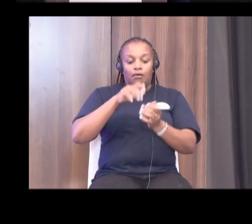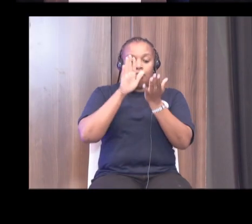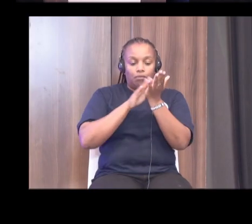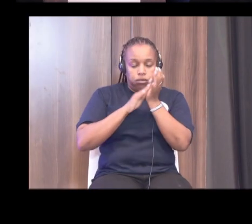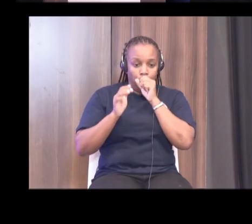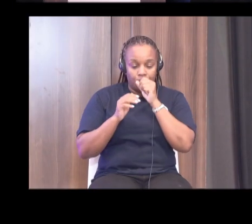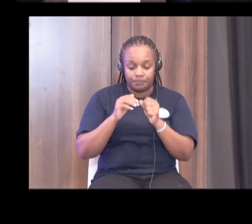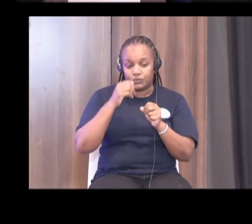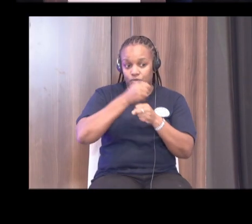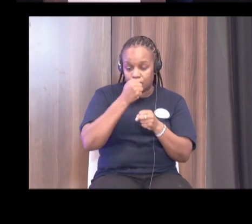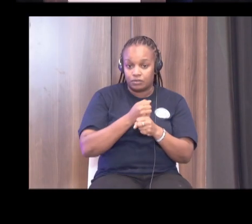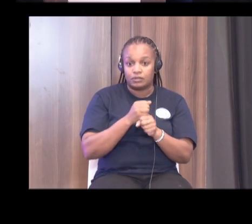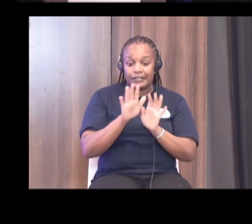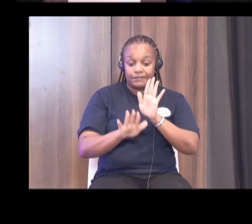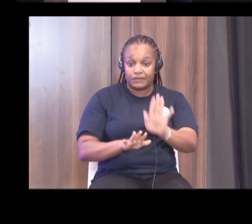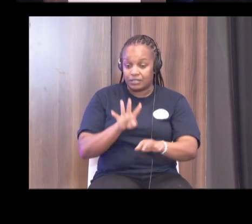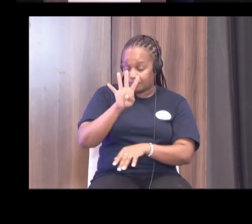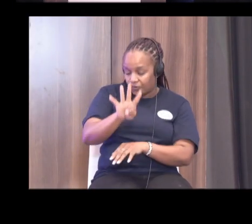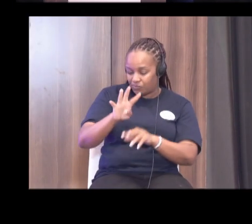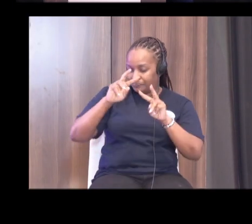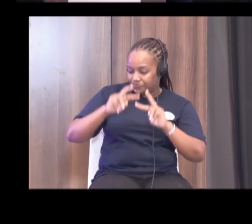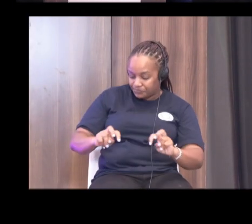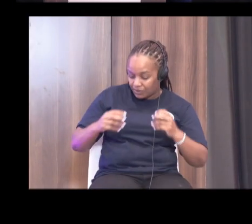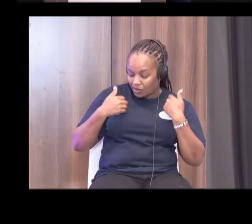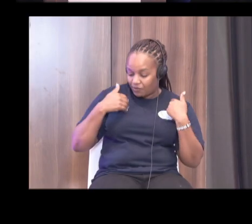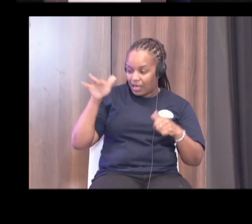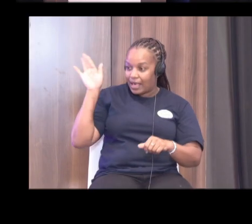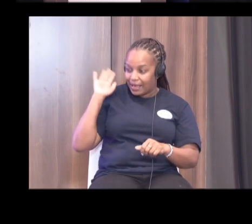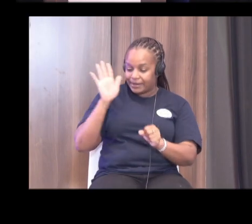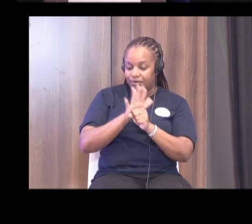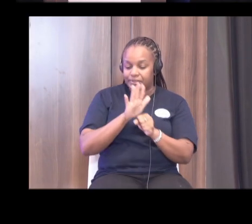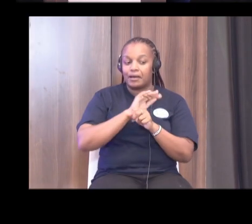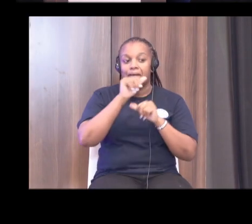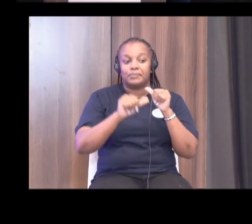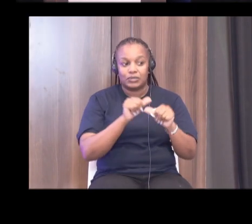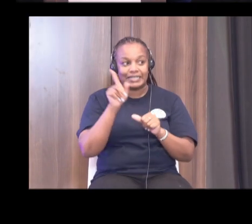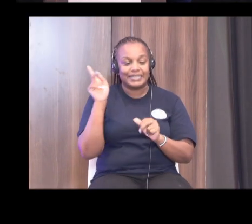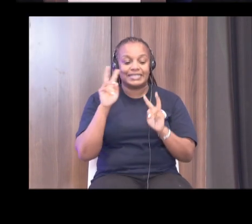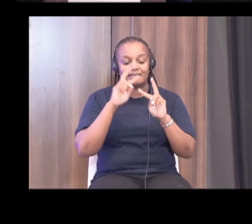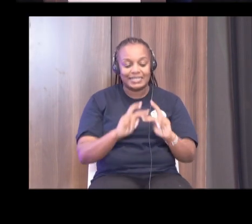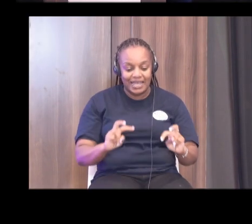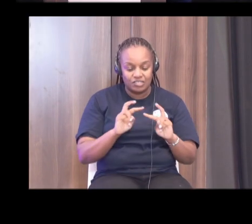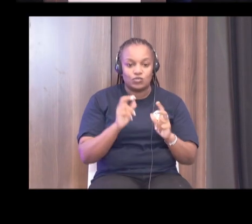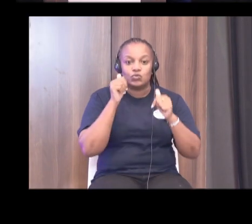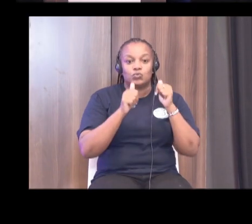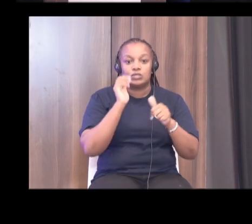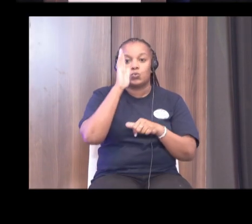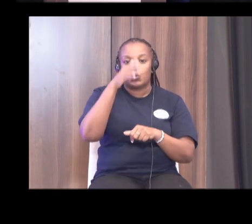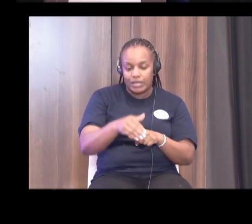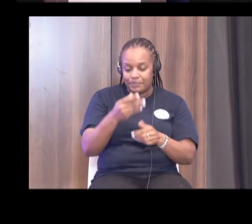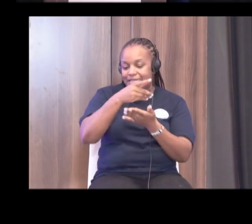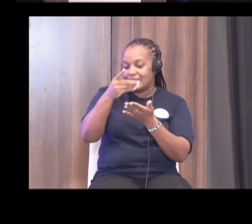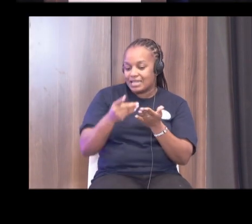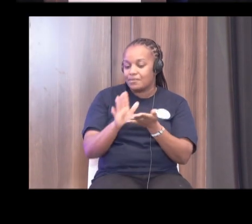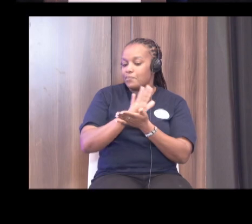able to do a phase 4 vaccine study. You have heard a lot about the potential design of this study and that it will be, of course, designed based